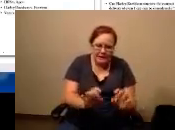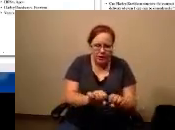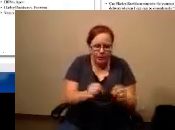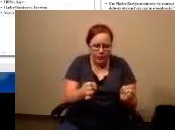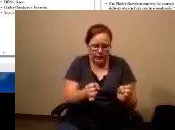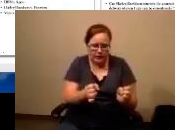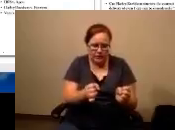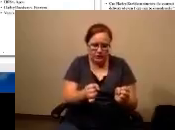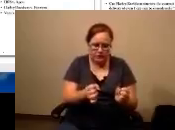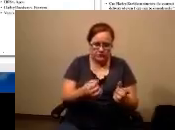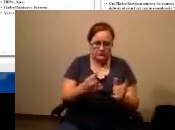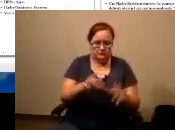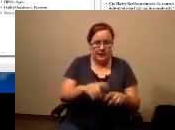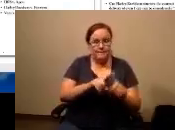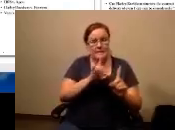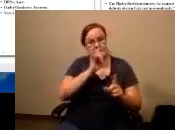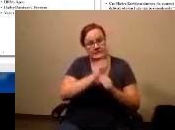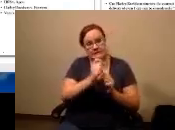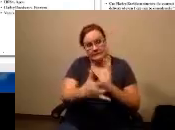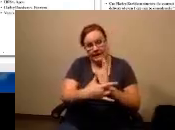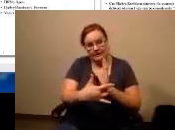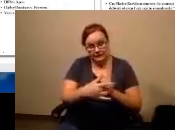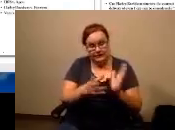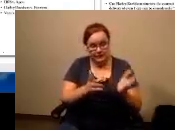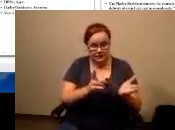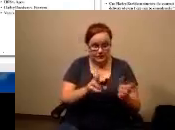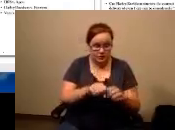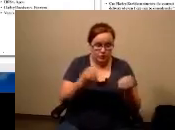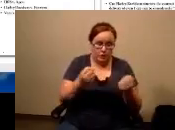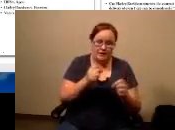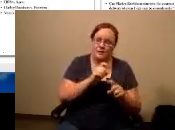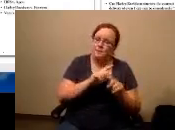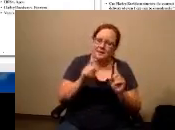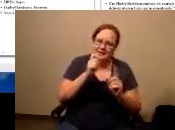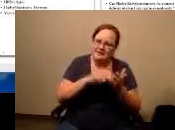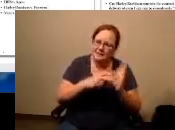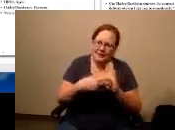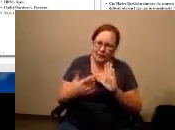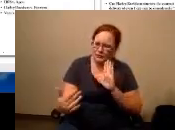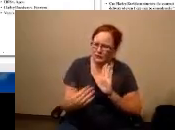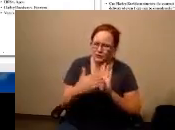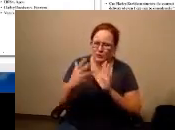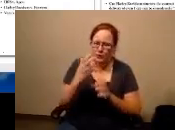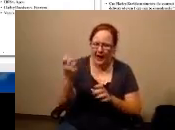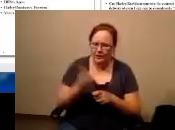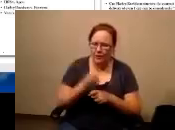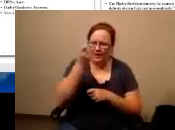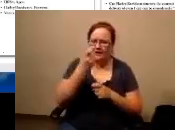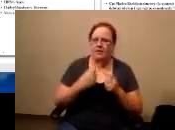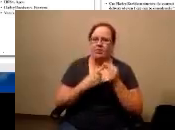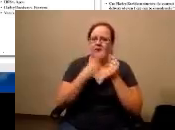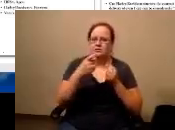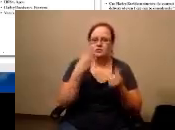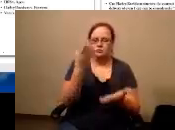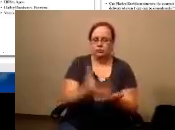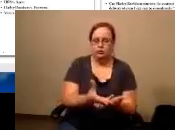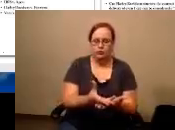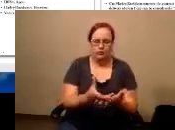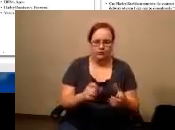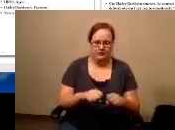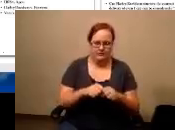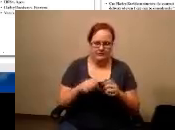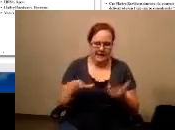but technically it's a breach. Doesn't mean you can sue and win, though, unless you can prove damages. But it is a